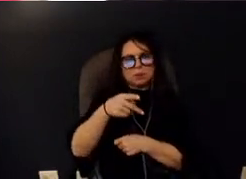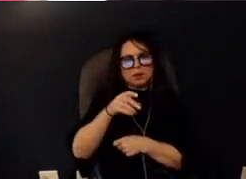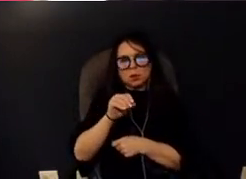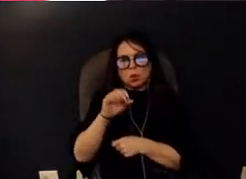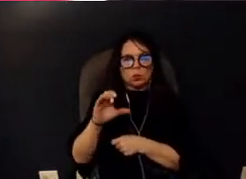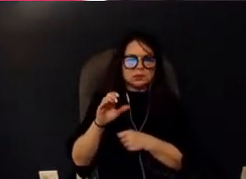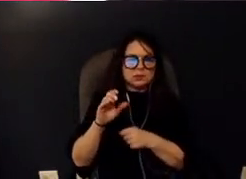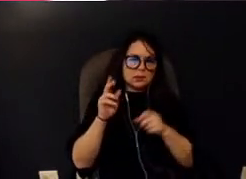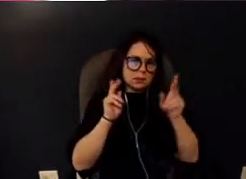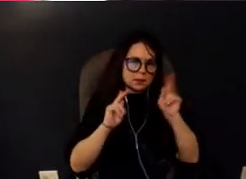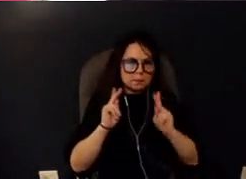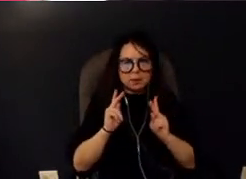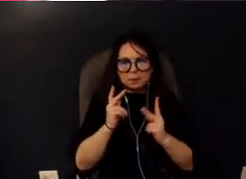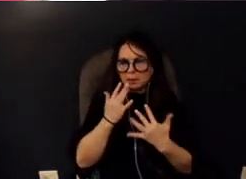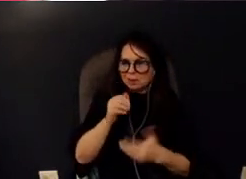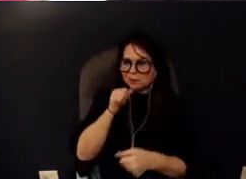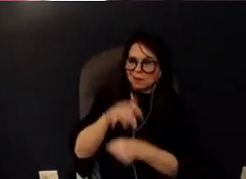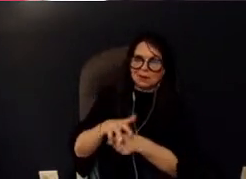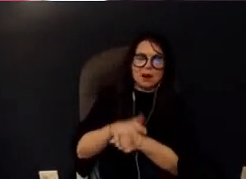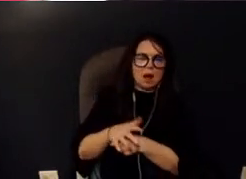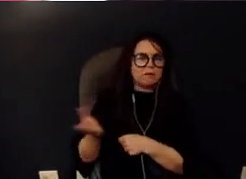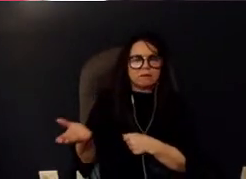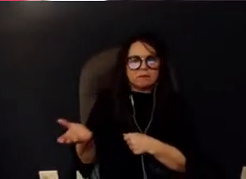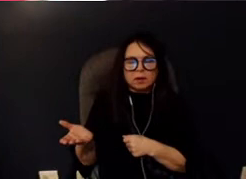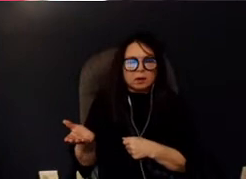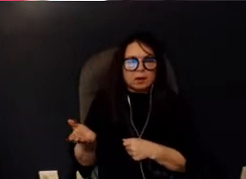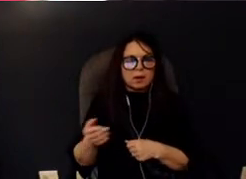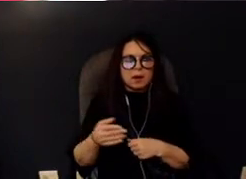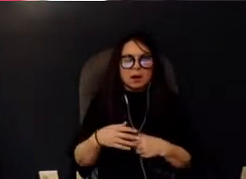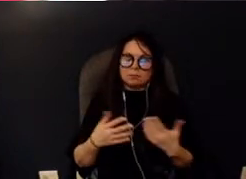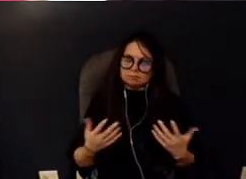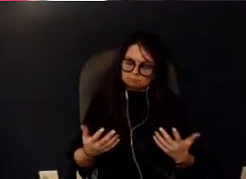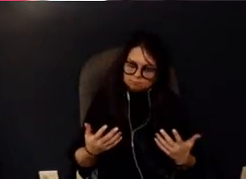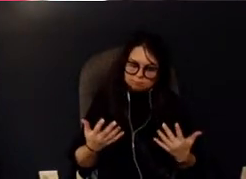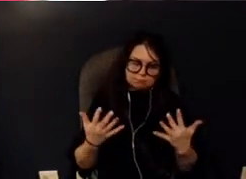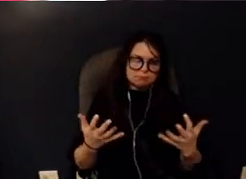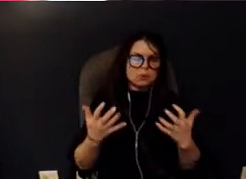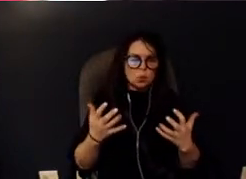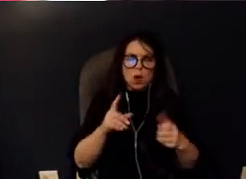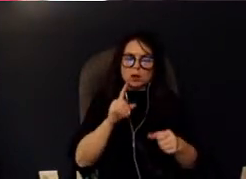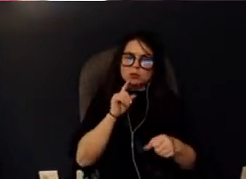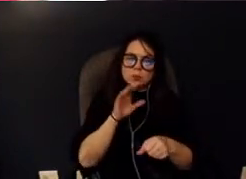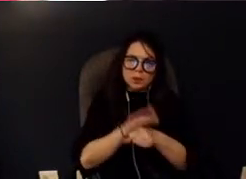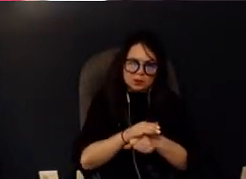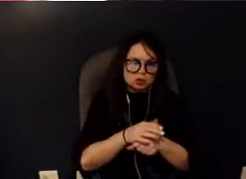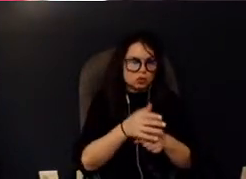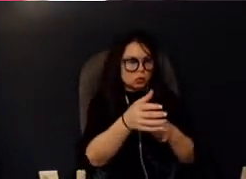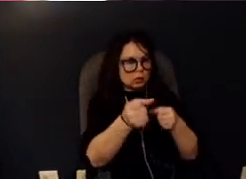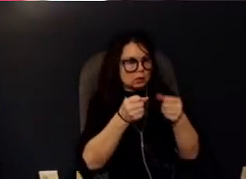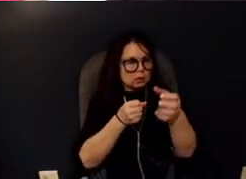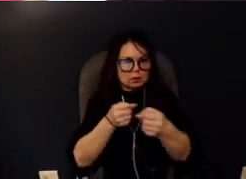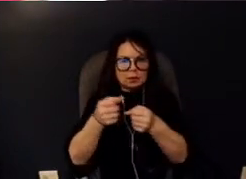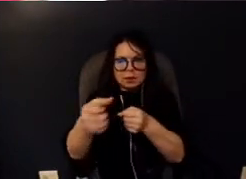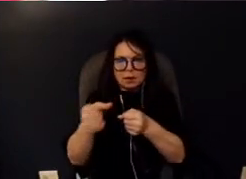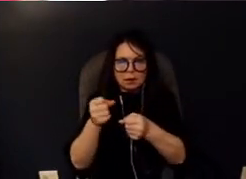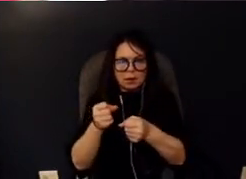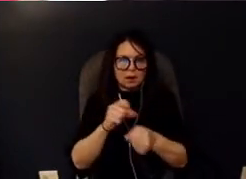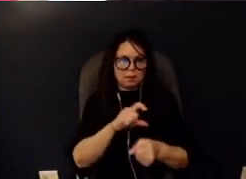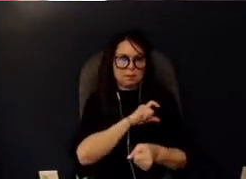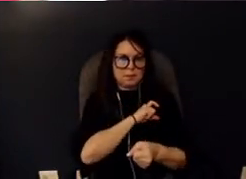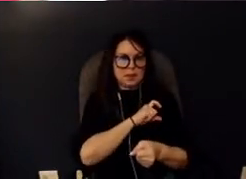And the goal I see is that we want to make sure we are bringing officers that reflect the community, that are from the